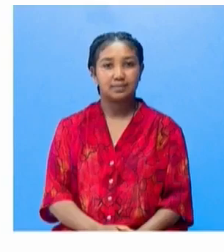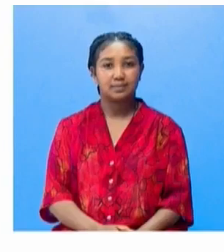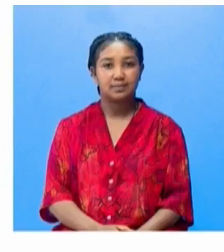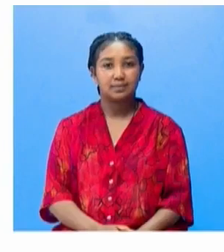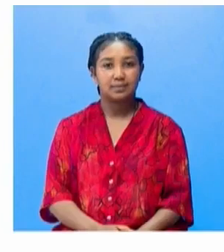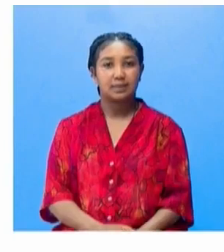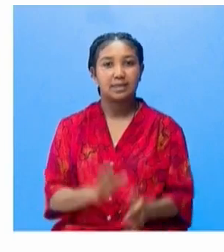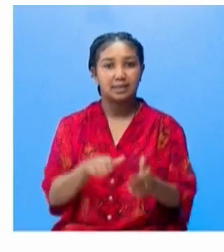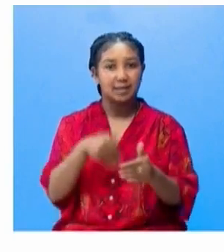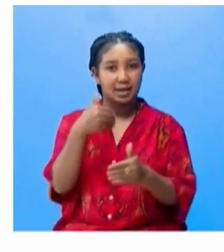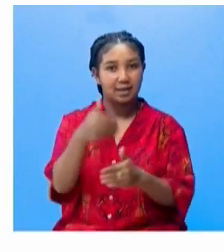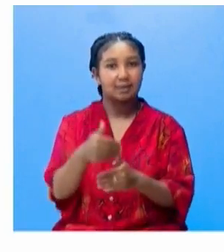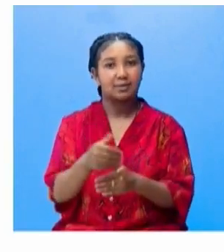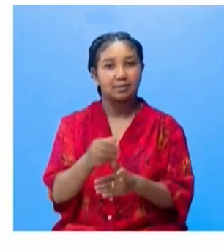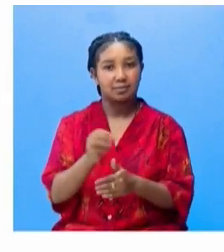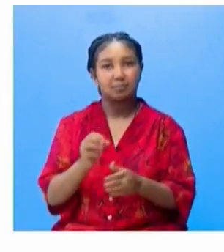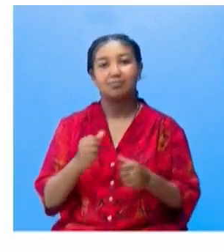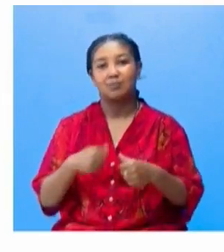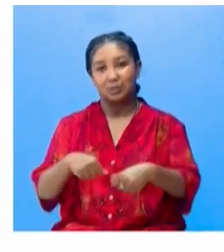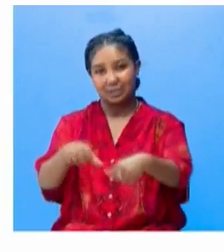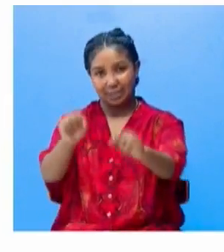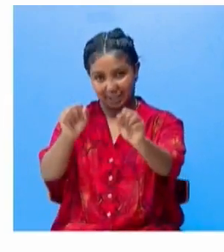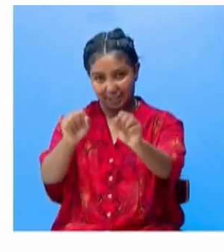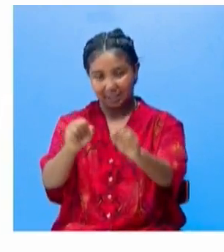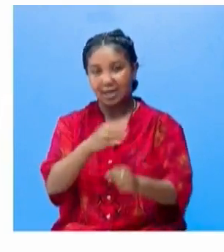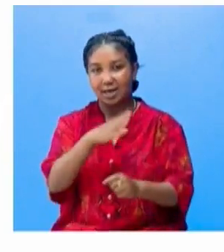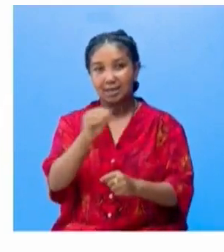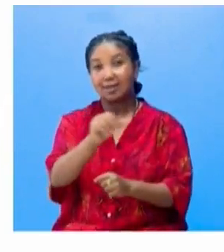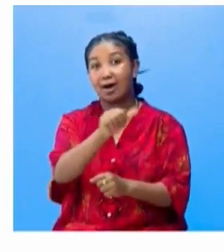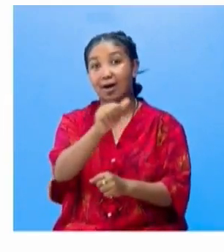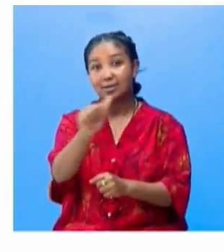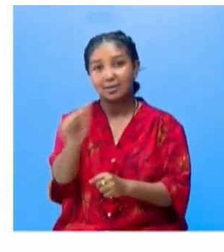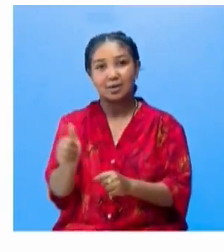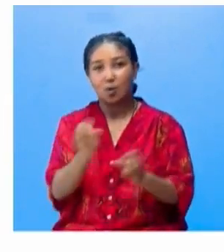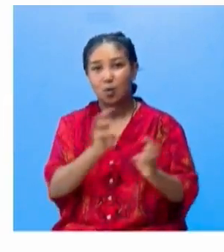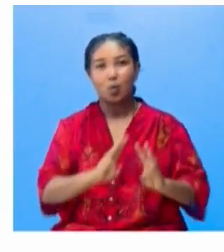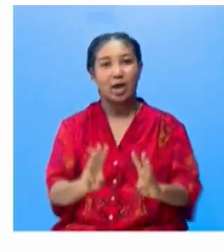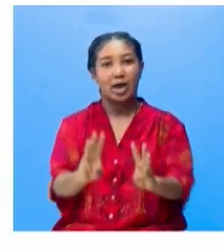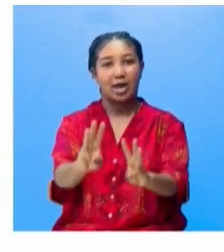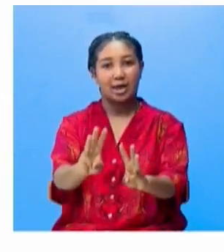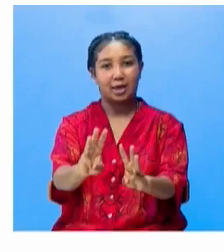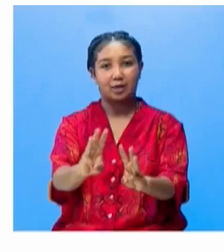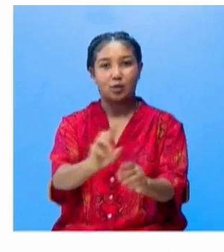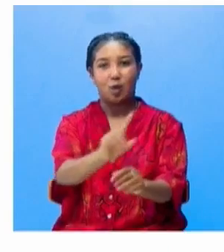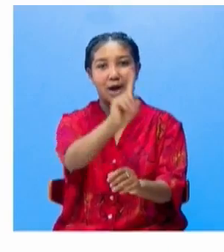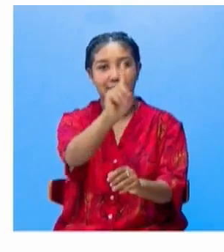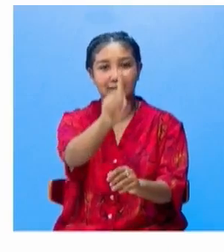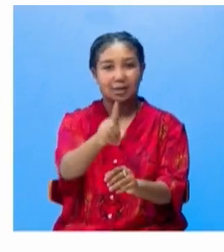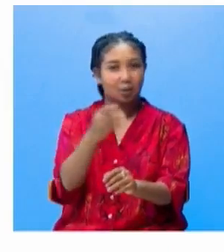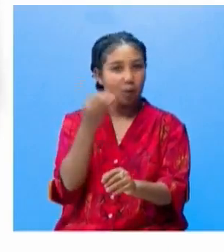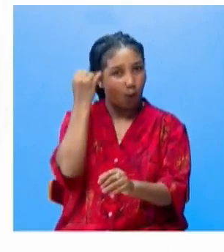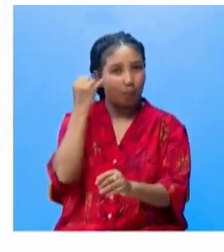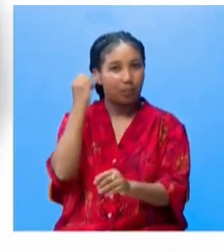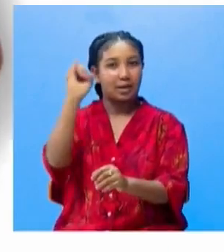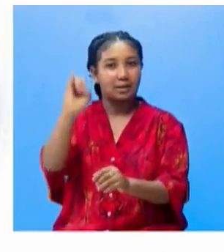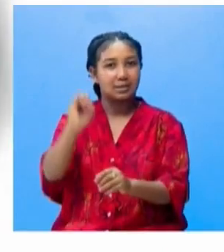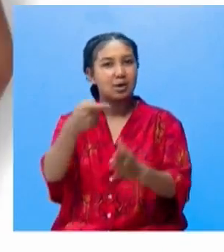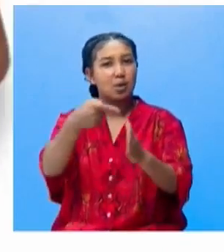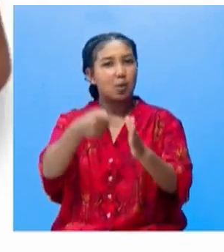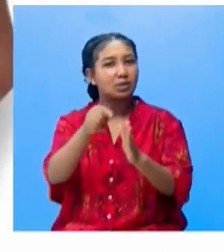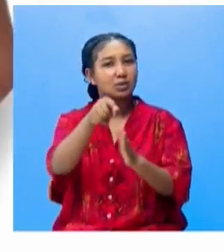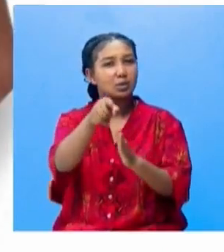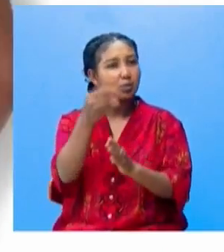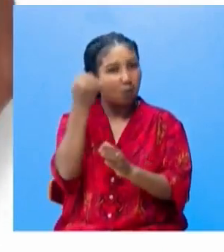Then we will see. And the other common way or common phrase for asking an opinion is, what is